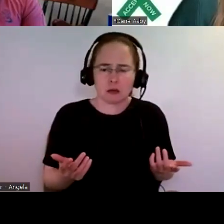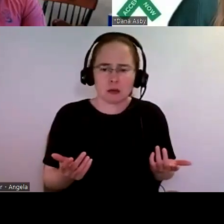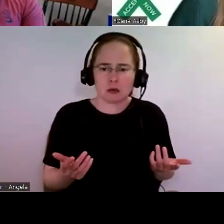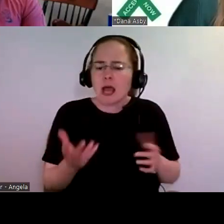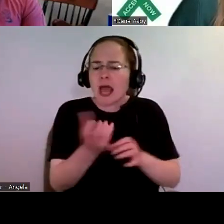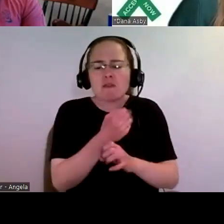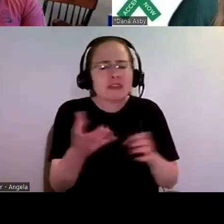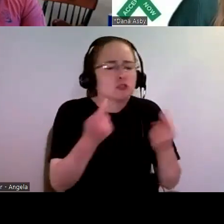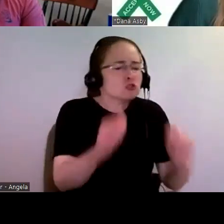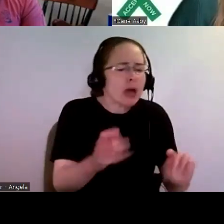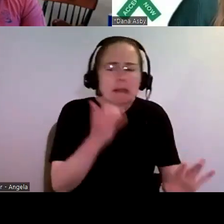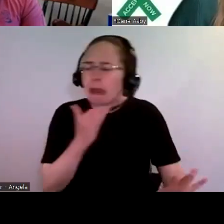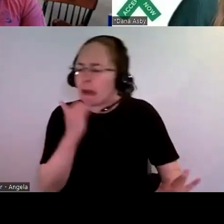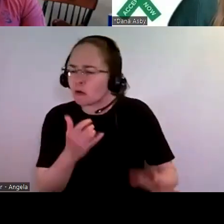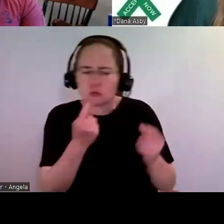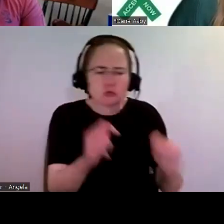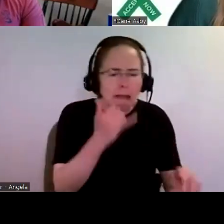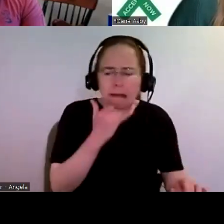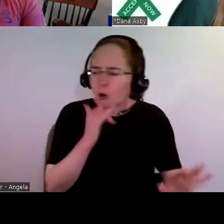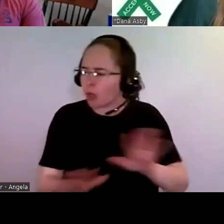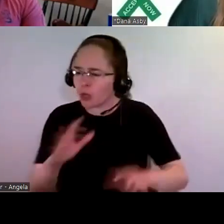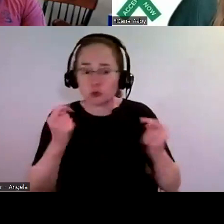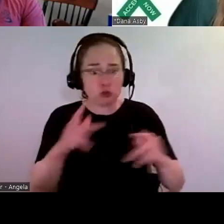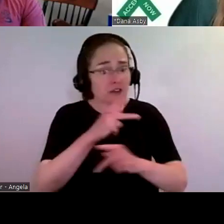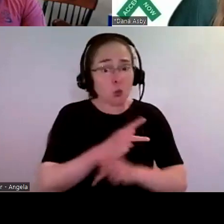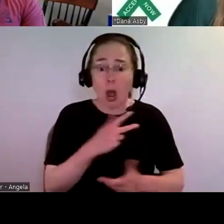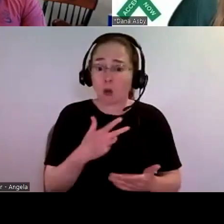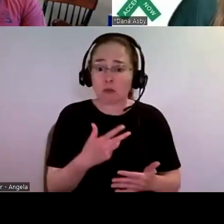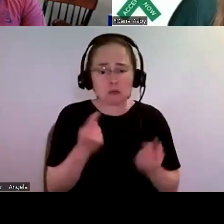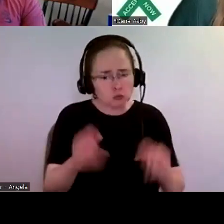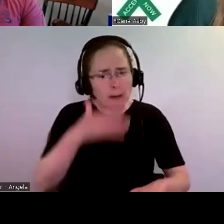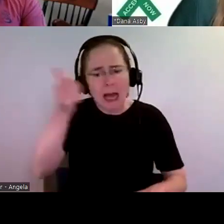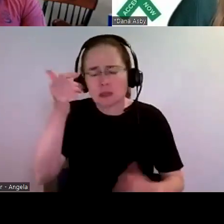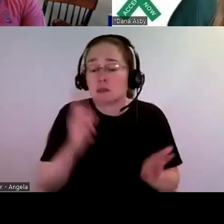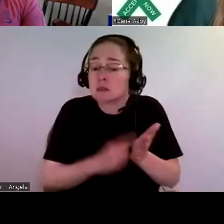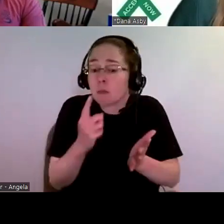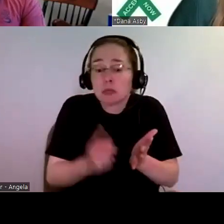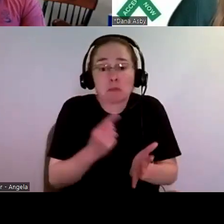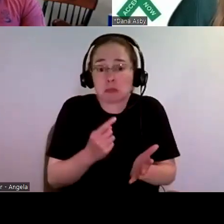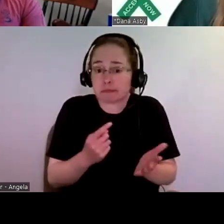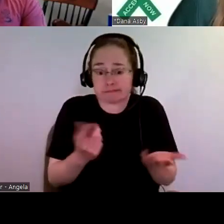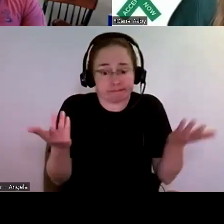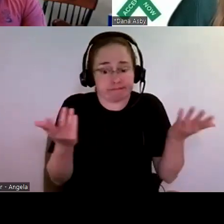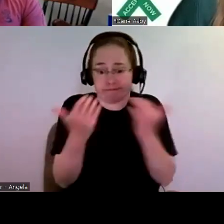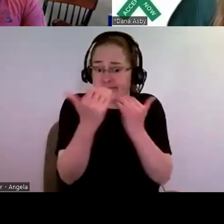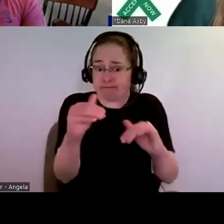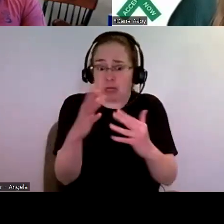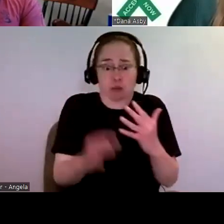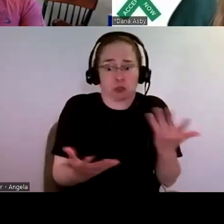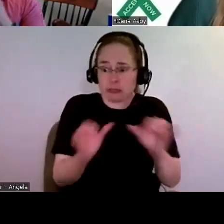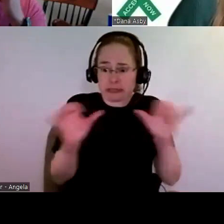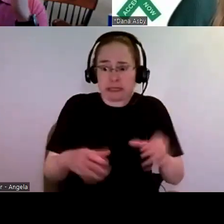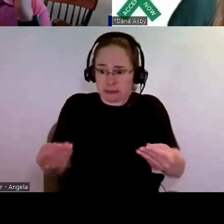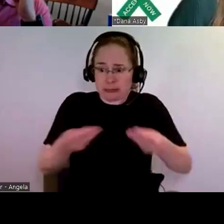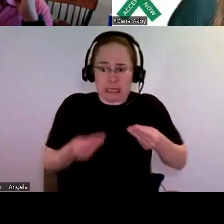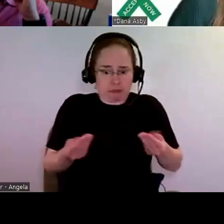Everything's trial and error during this journey. You're just trying to figure things out. And sometimes you only have to work with what the system is giving